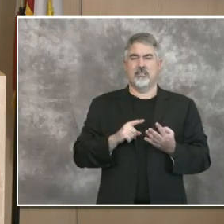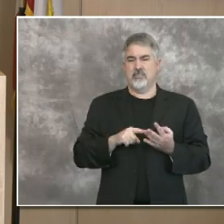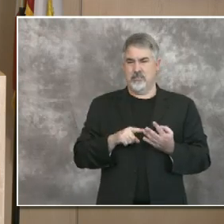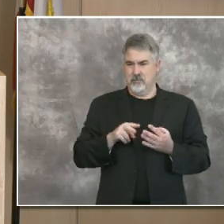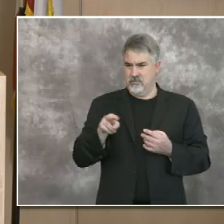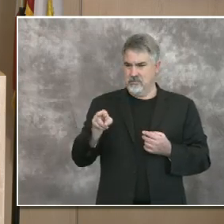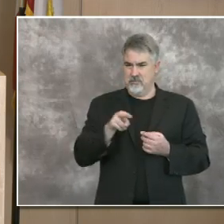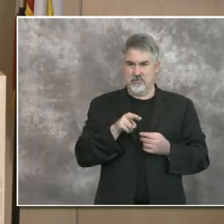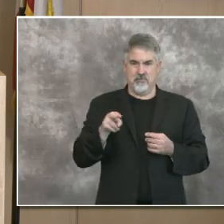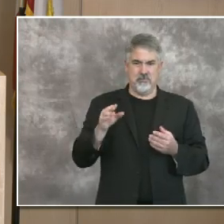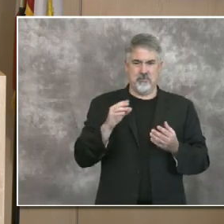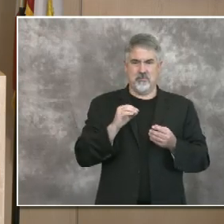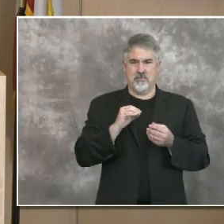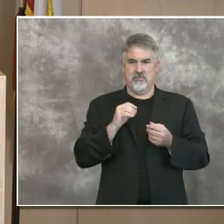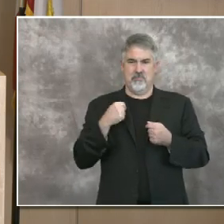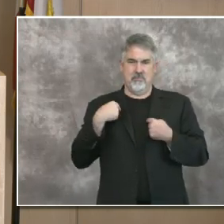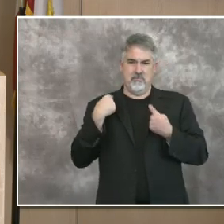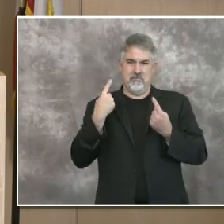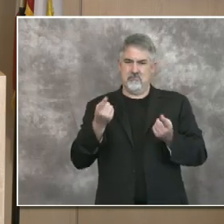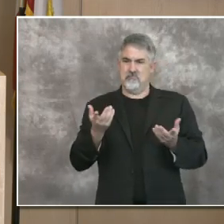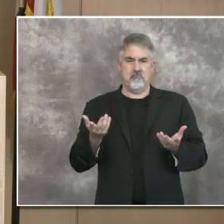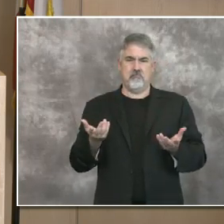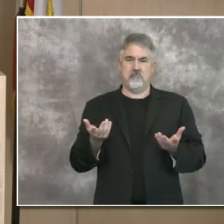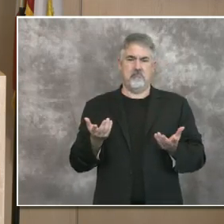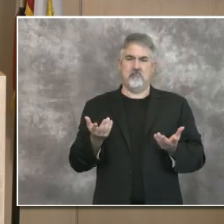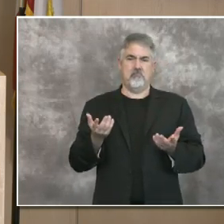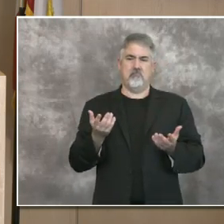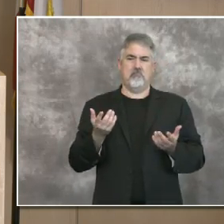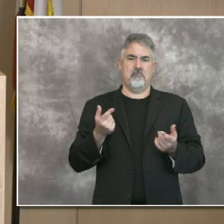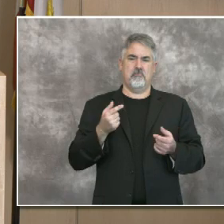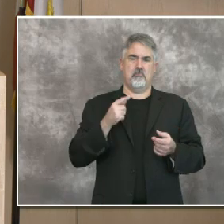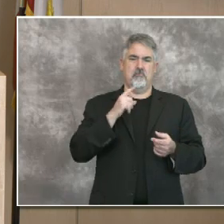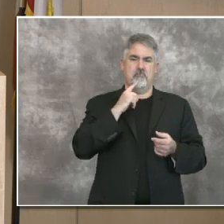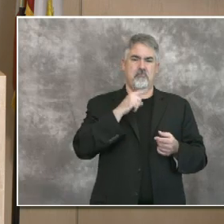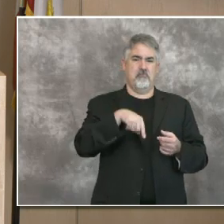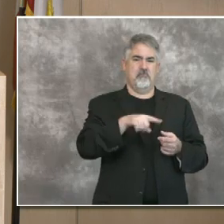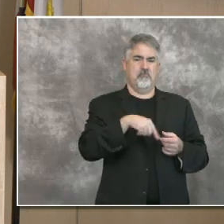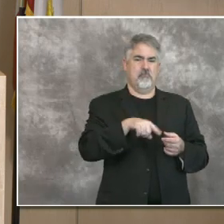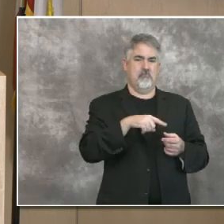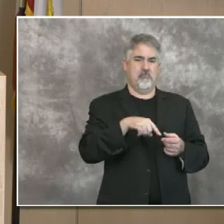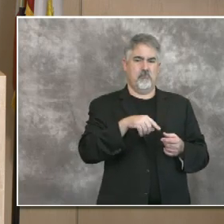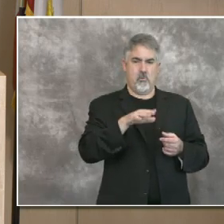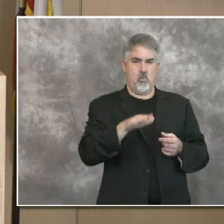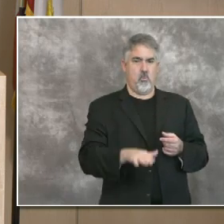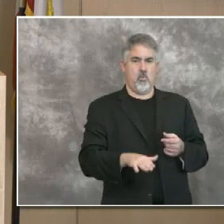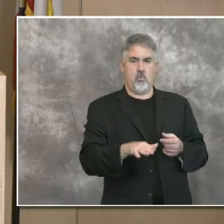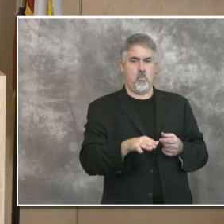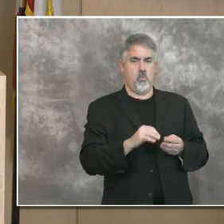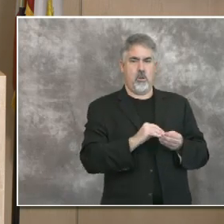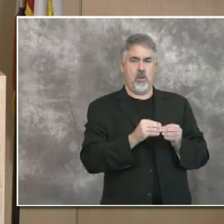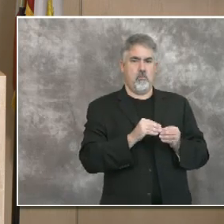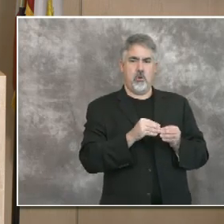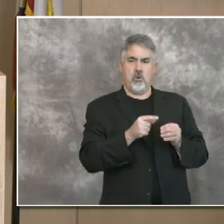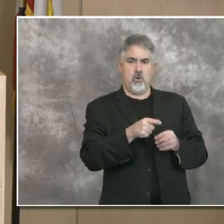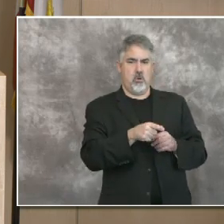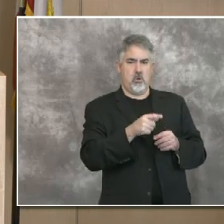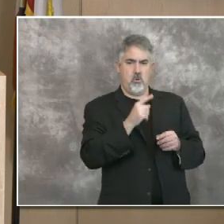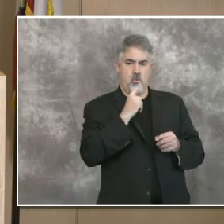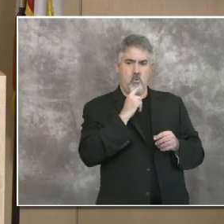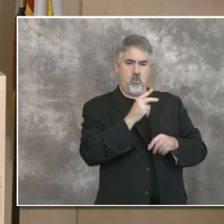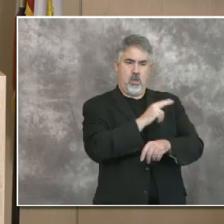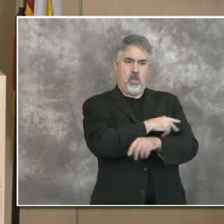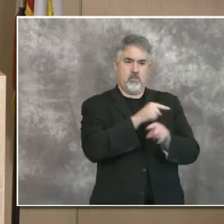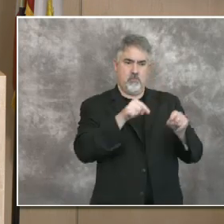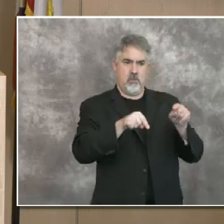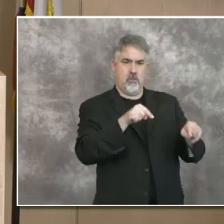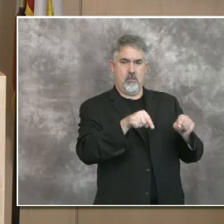are either second or the lowest for the two hospitals. So the impact, even though we